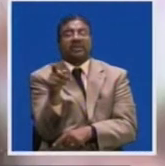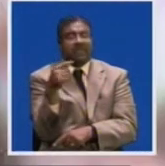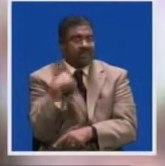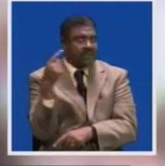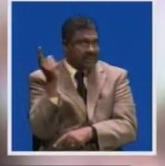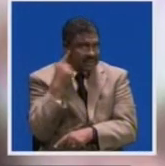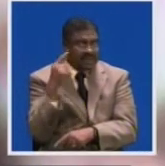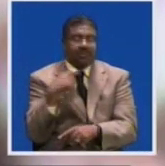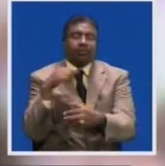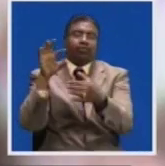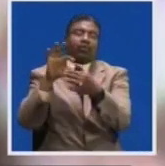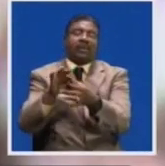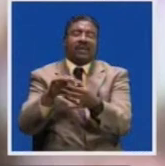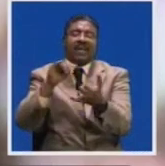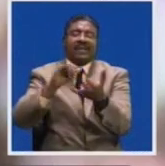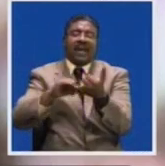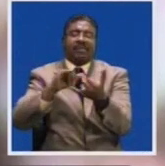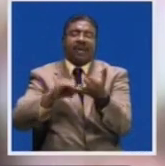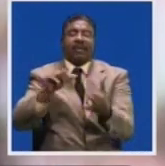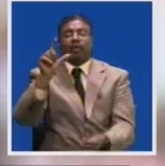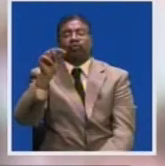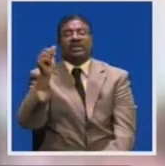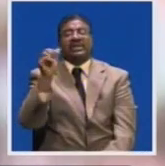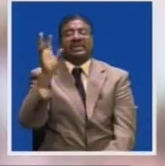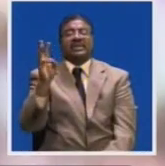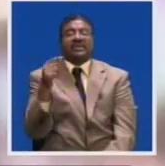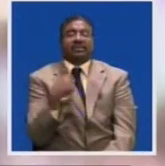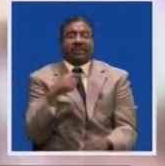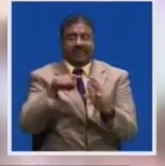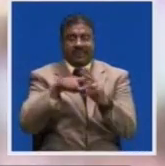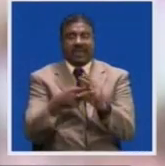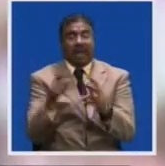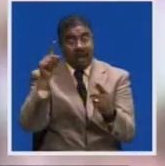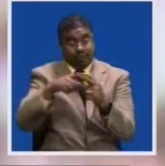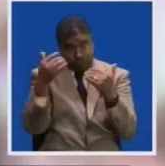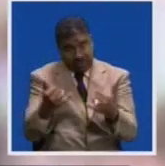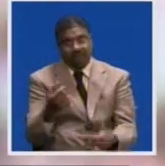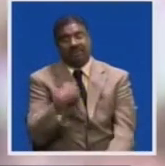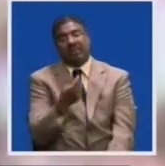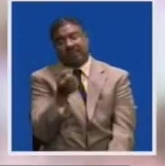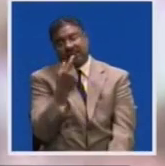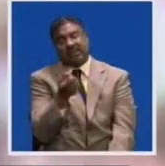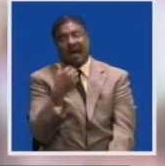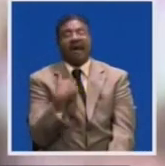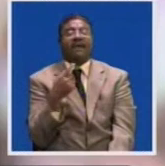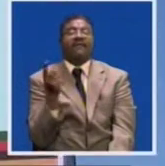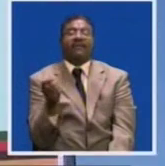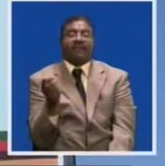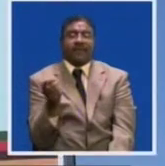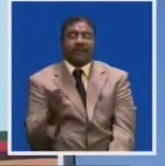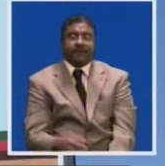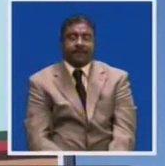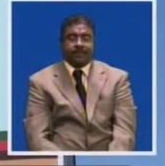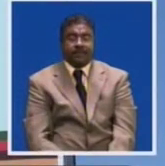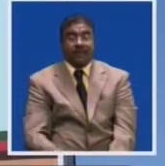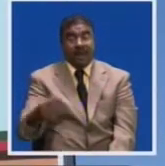was in September 2016. That's when I started taking PrEP up to date. I test negative most of the time I test.